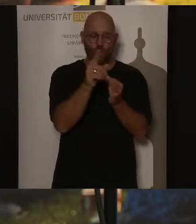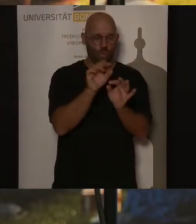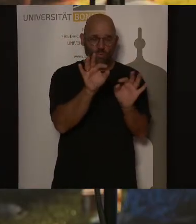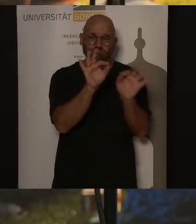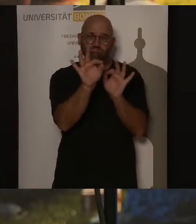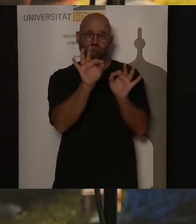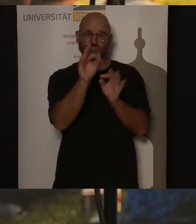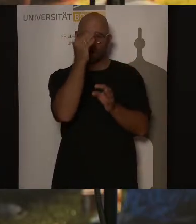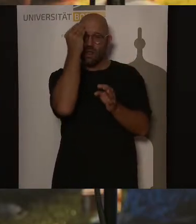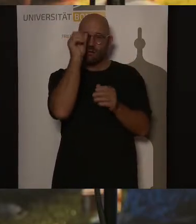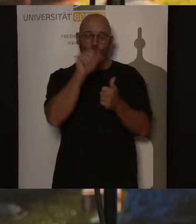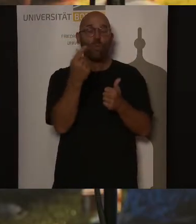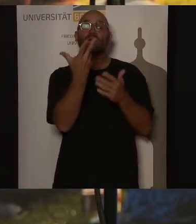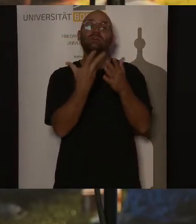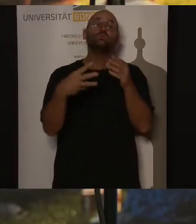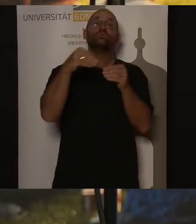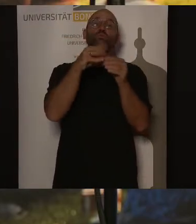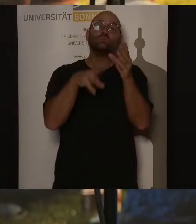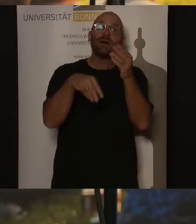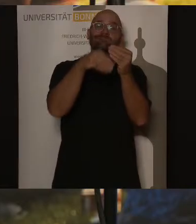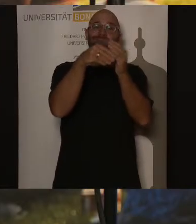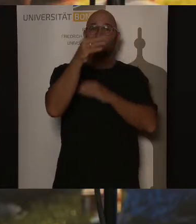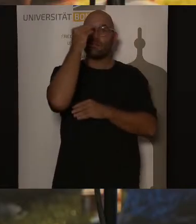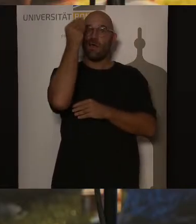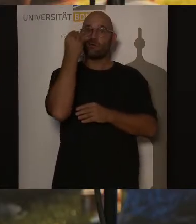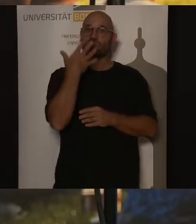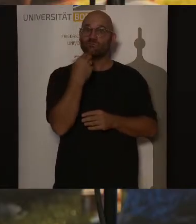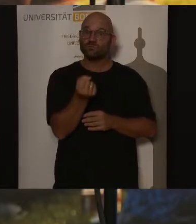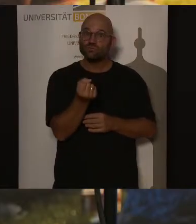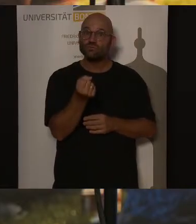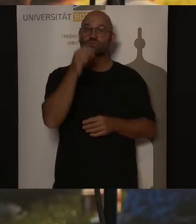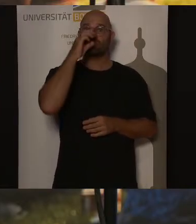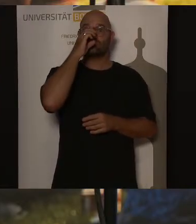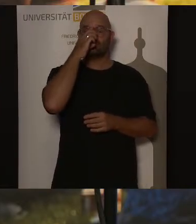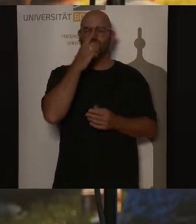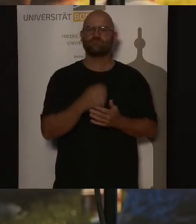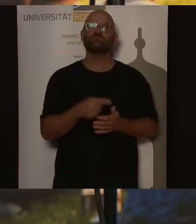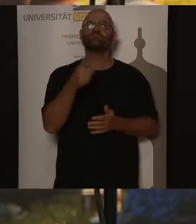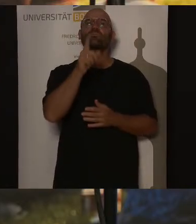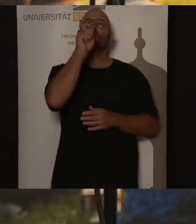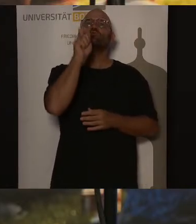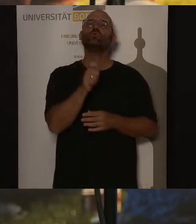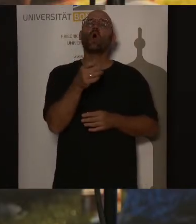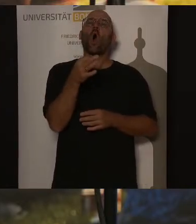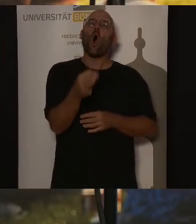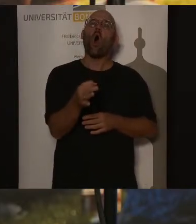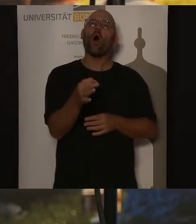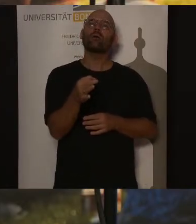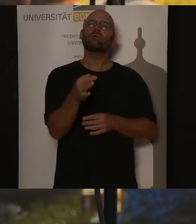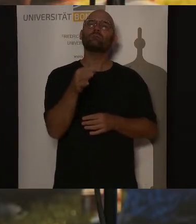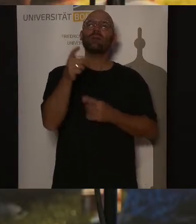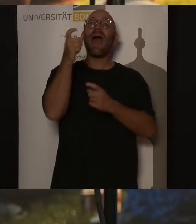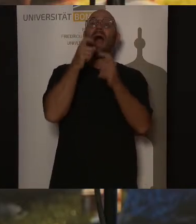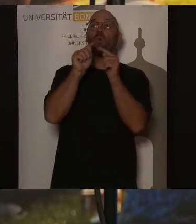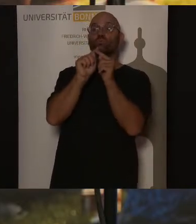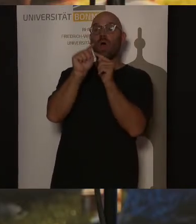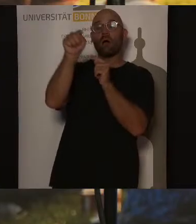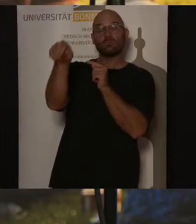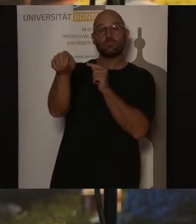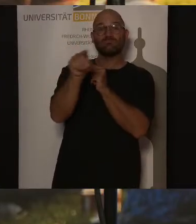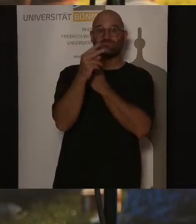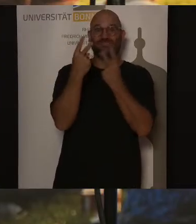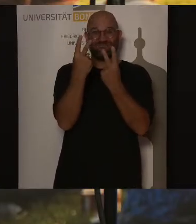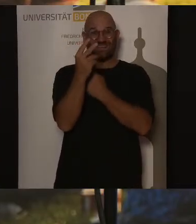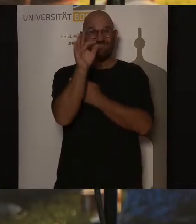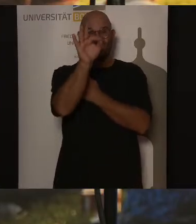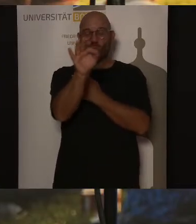to learn languages that you need in order to pursue your studies, pursue your degree, but also to